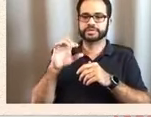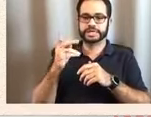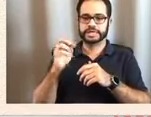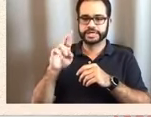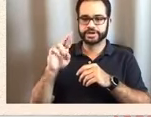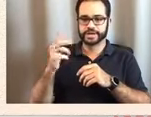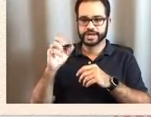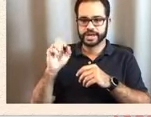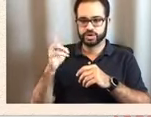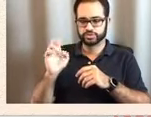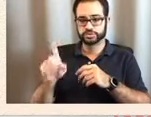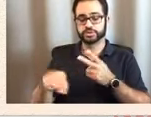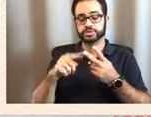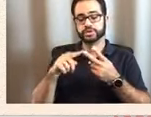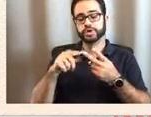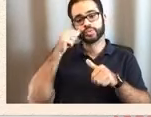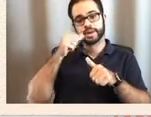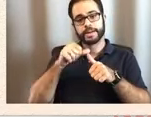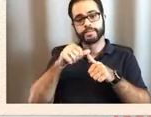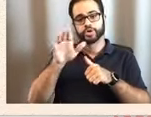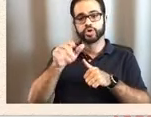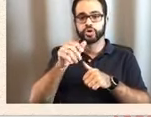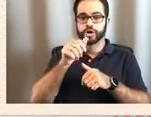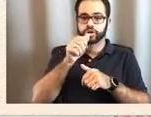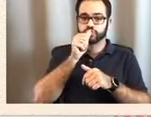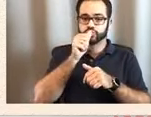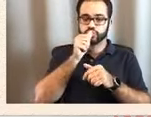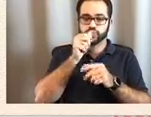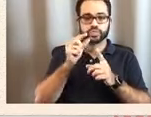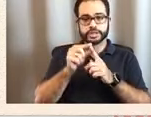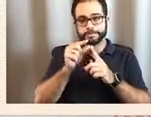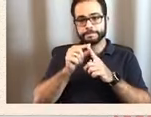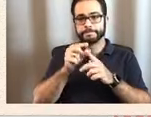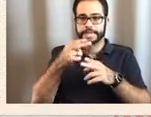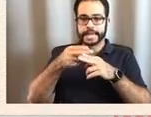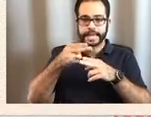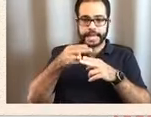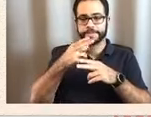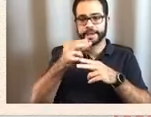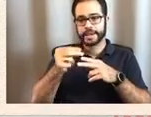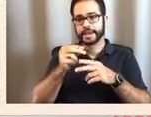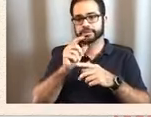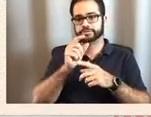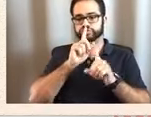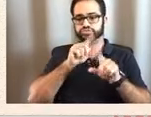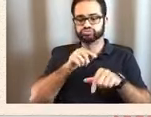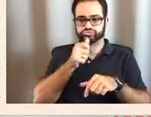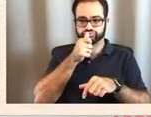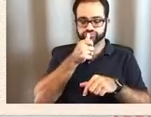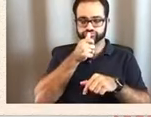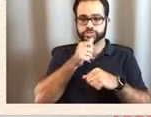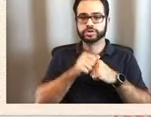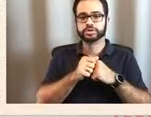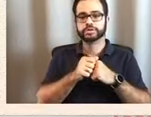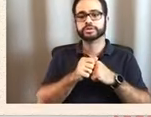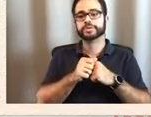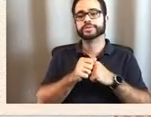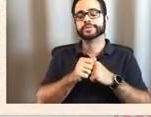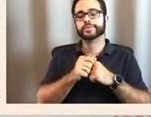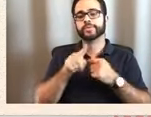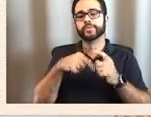password, and security answer once you register. No one at the Department of Children and Families, Agency for Healthcare